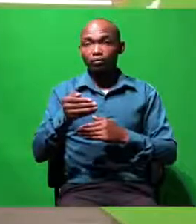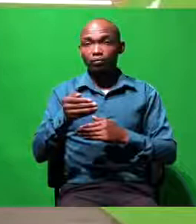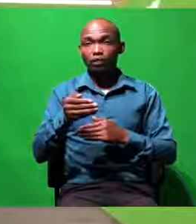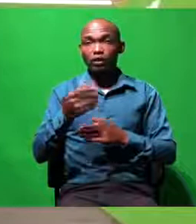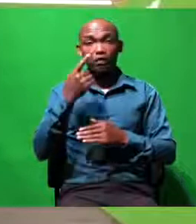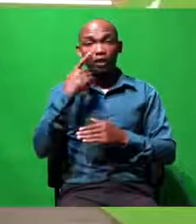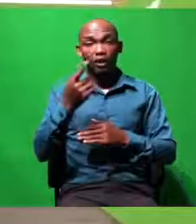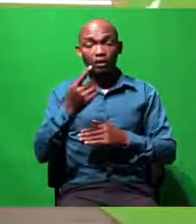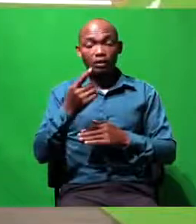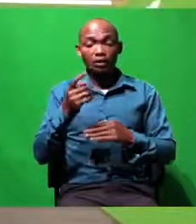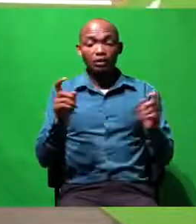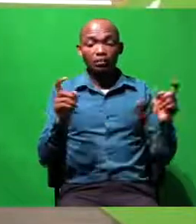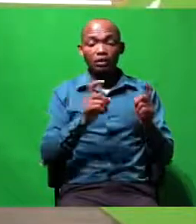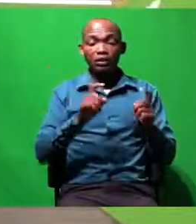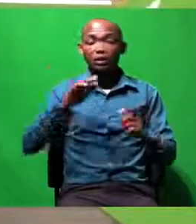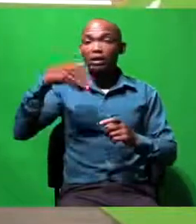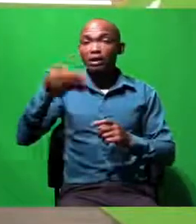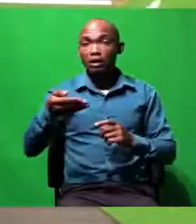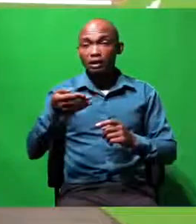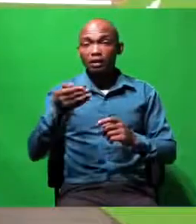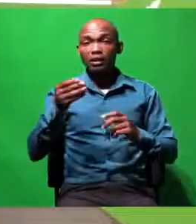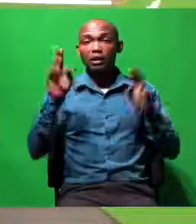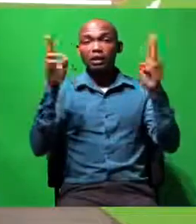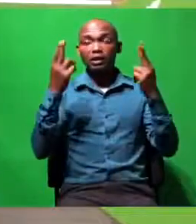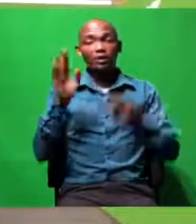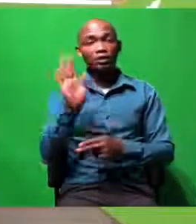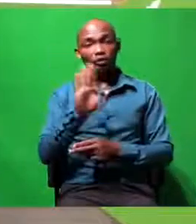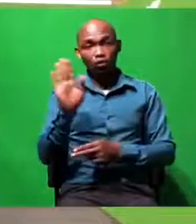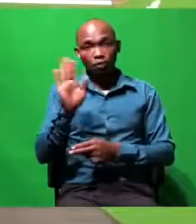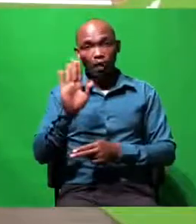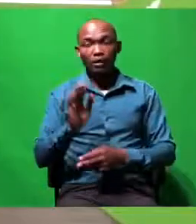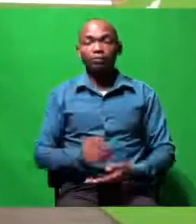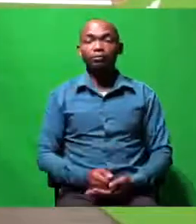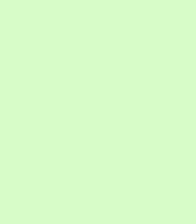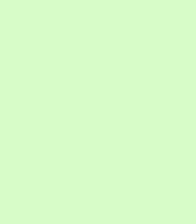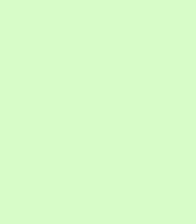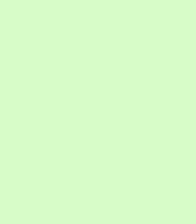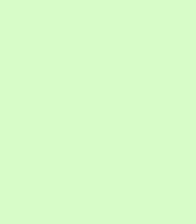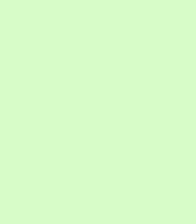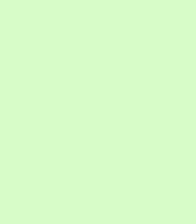We can see next lesson. So, goodbye.